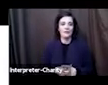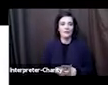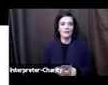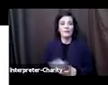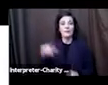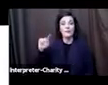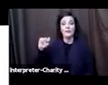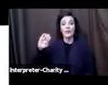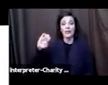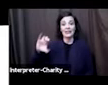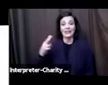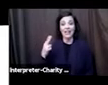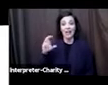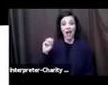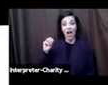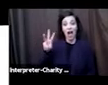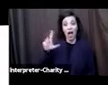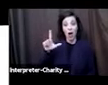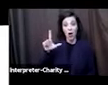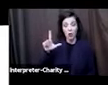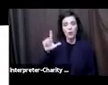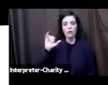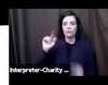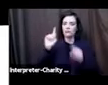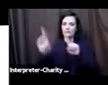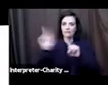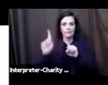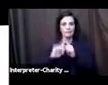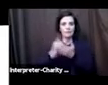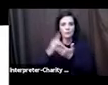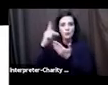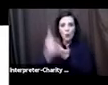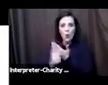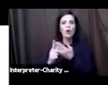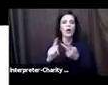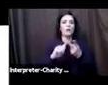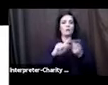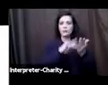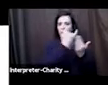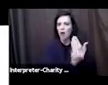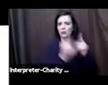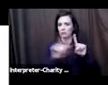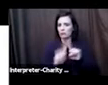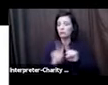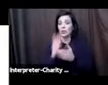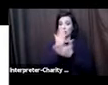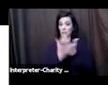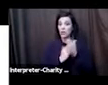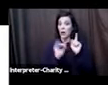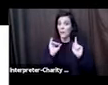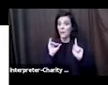Tekl has a lot of different programs and projects. Some of them are under the umbrella